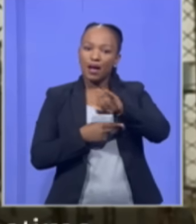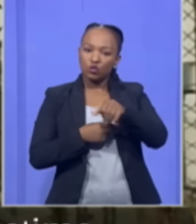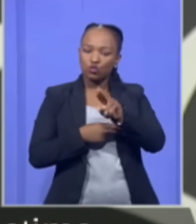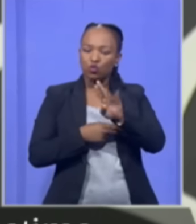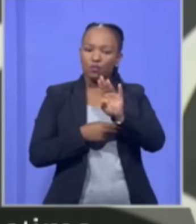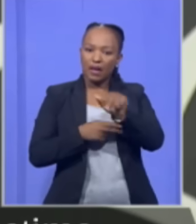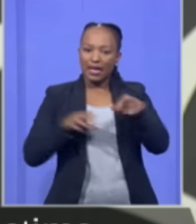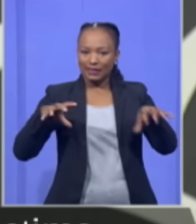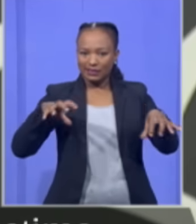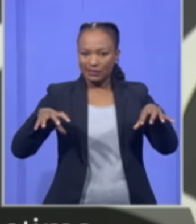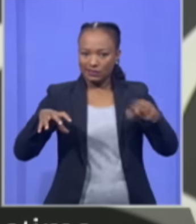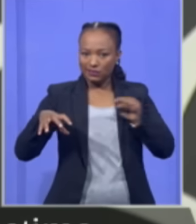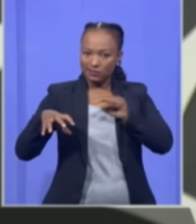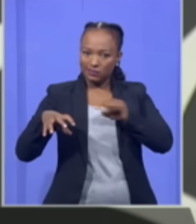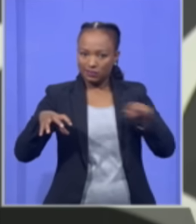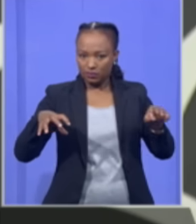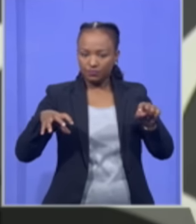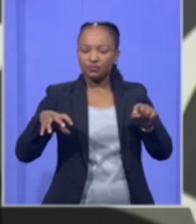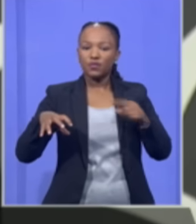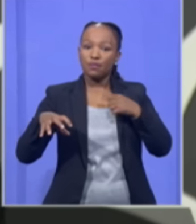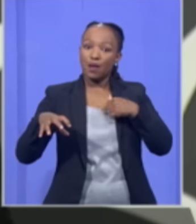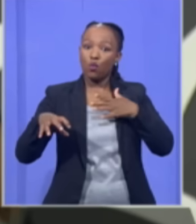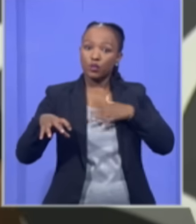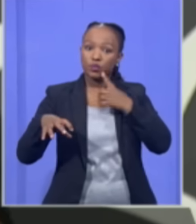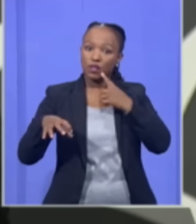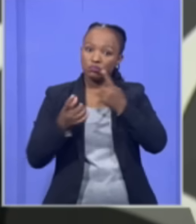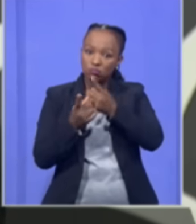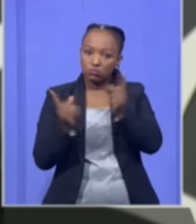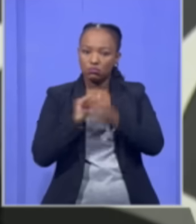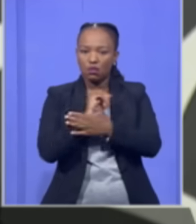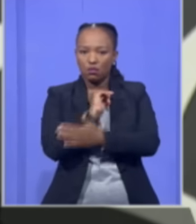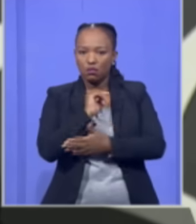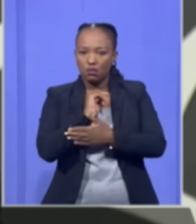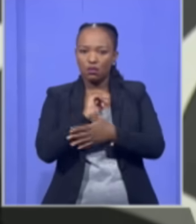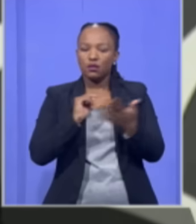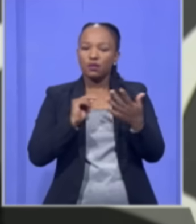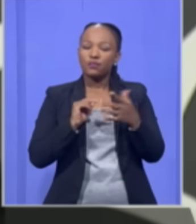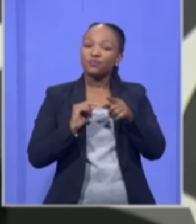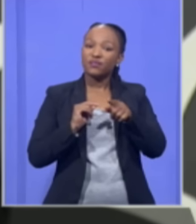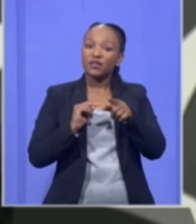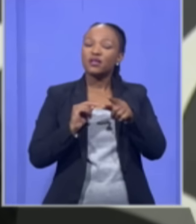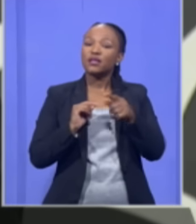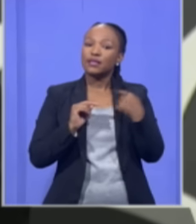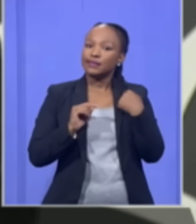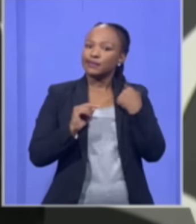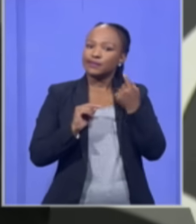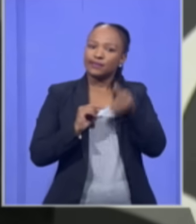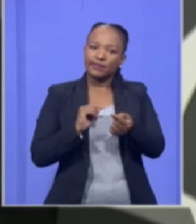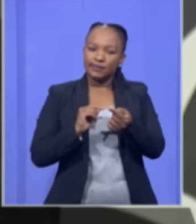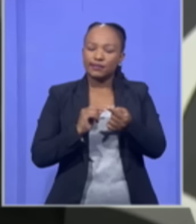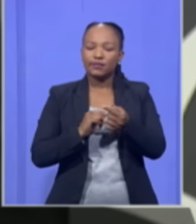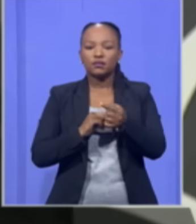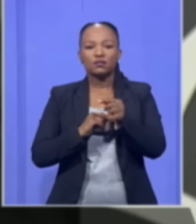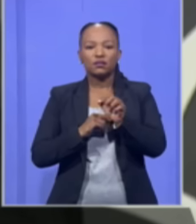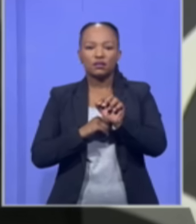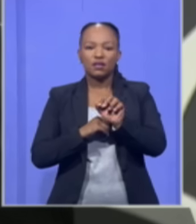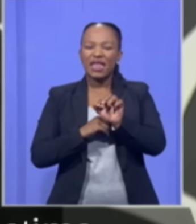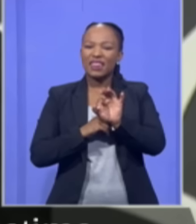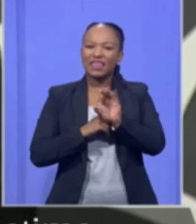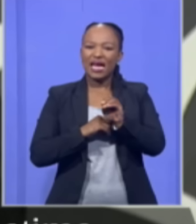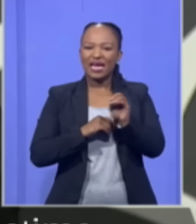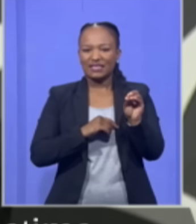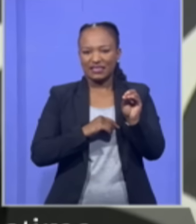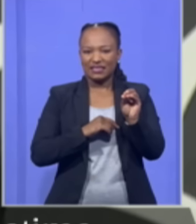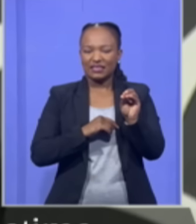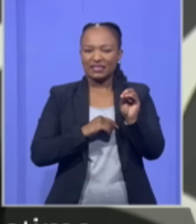suffered a setback on the 1st of February after over 300 days of consecutive supply